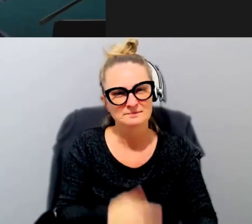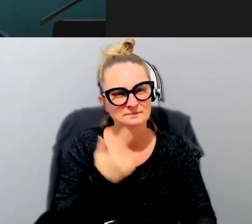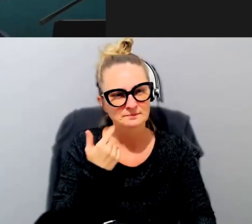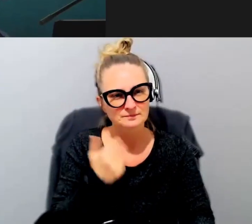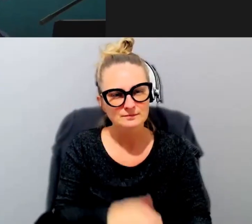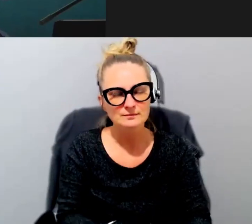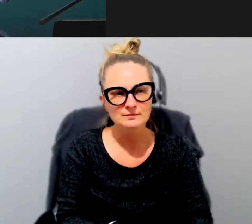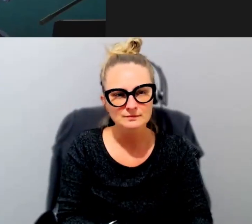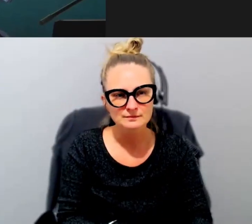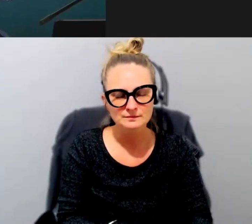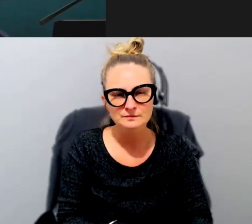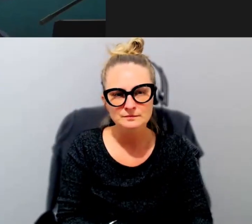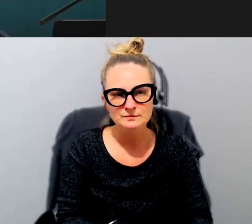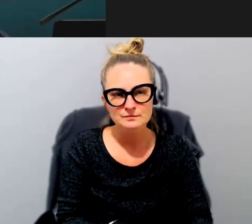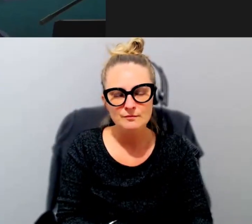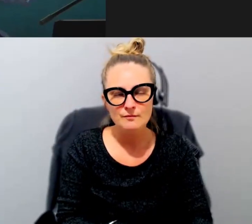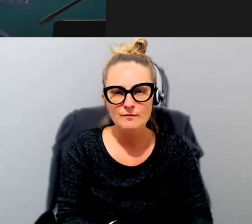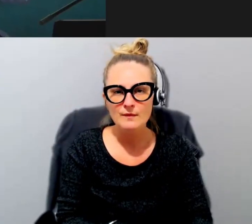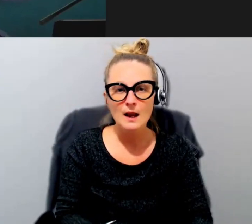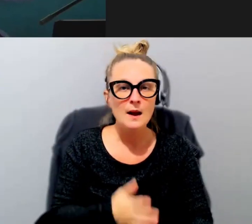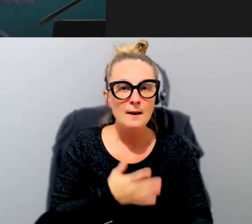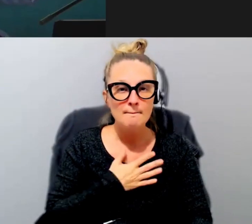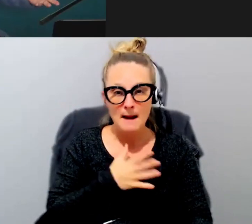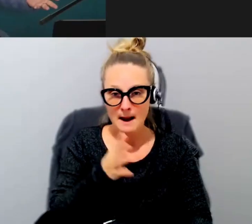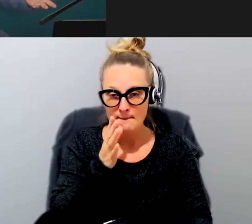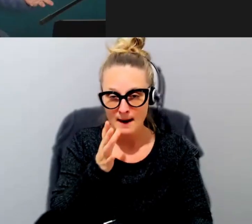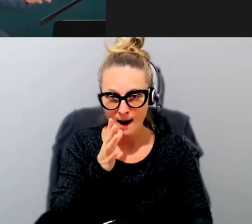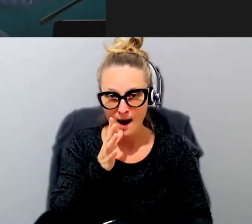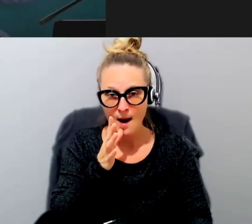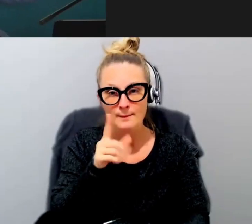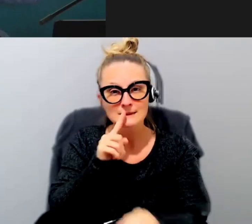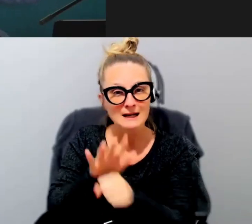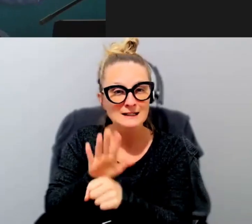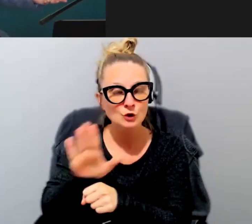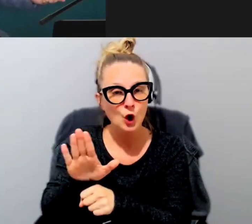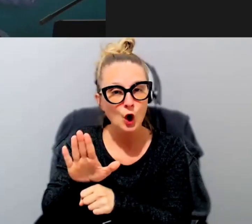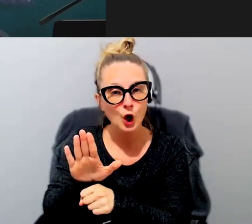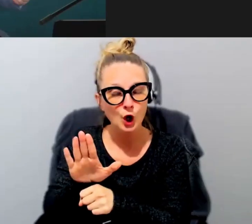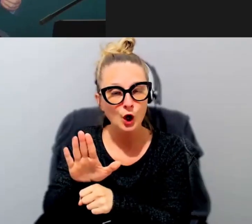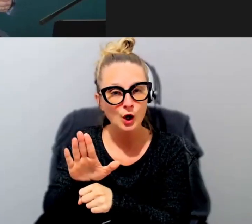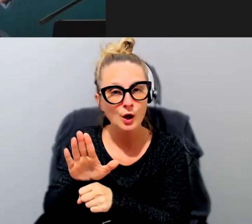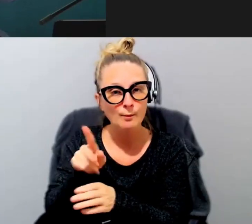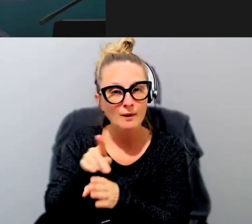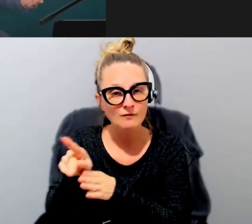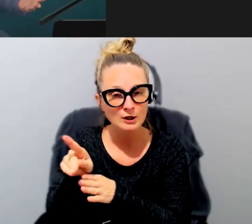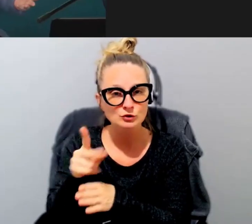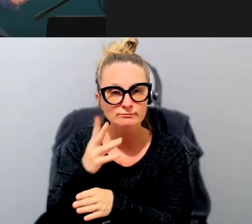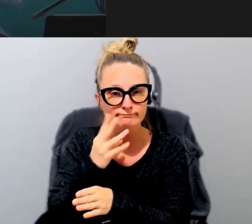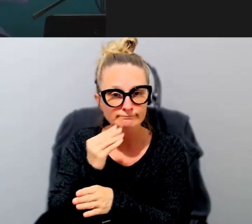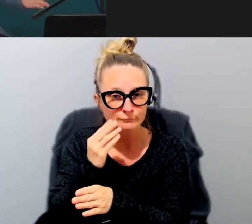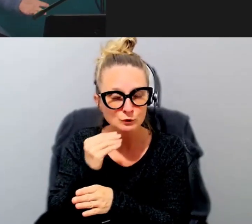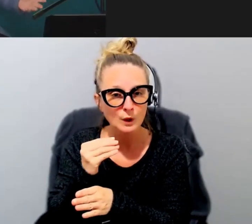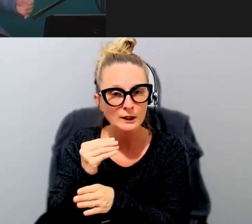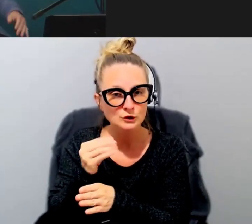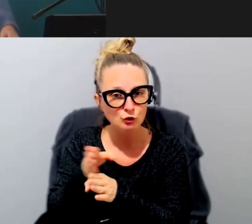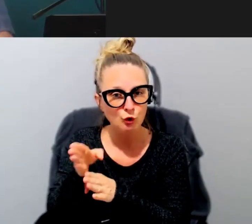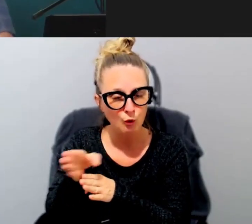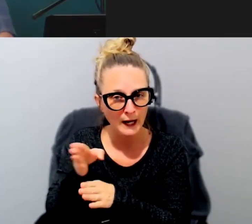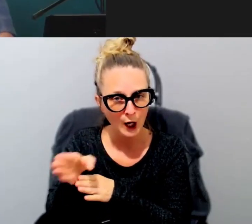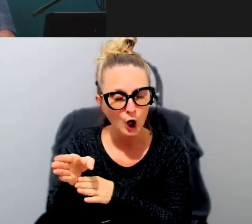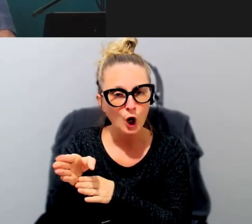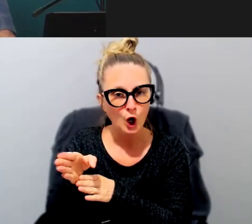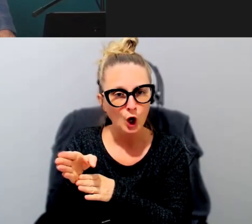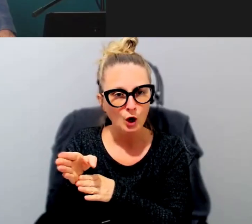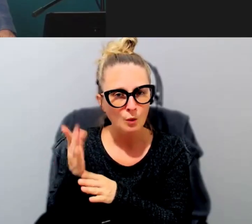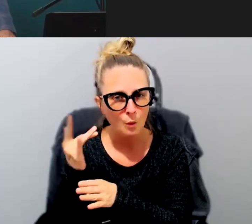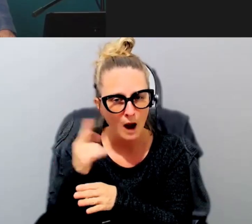mom, dedicate her professional career to the Jewish people, which she had. She ran Jewish community centers her whole career